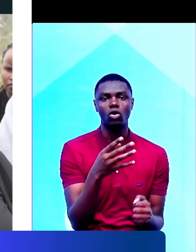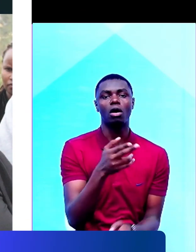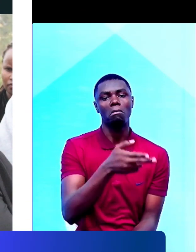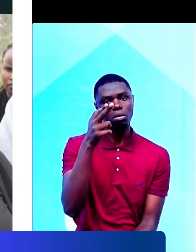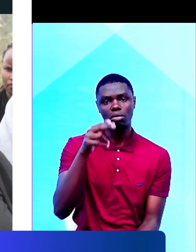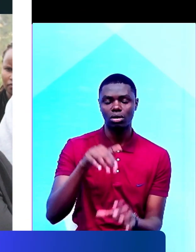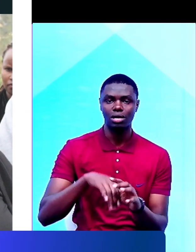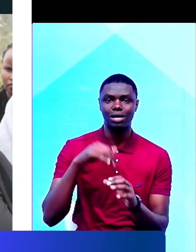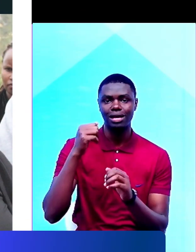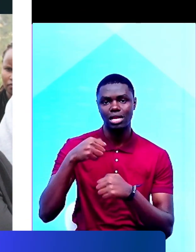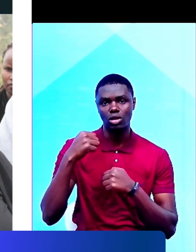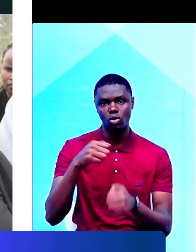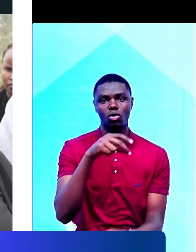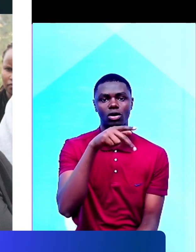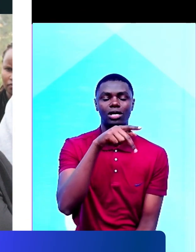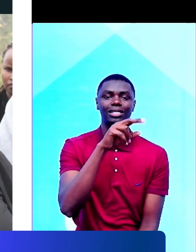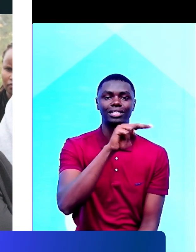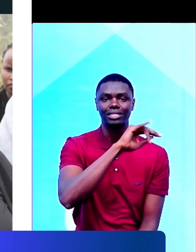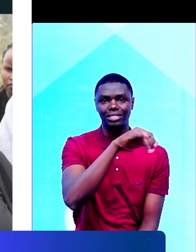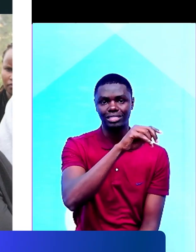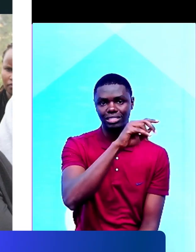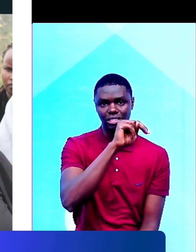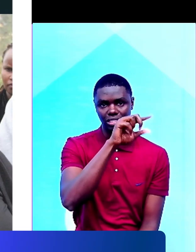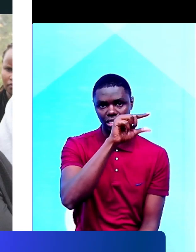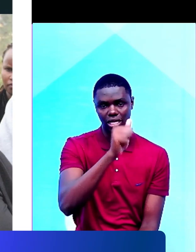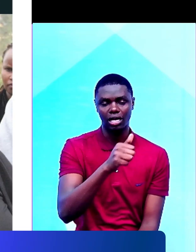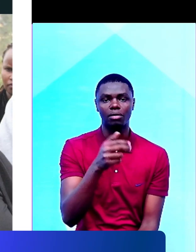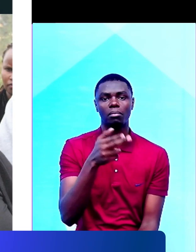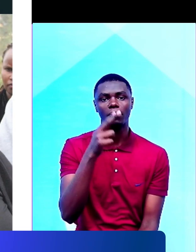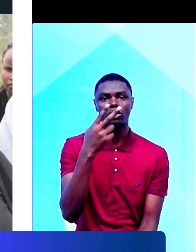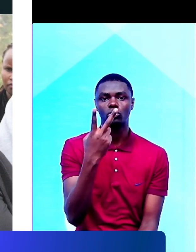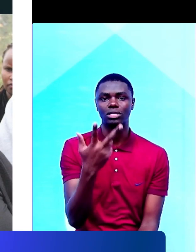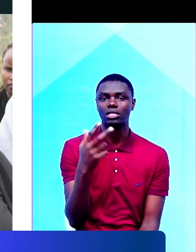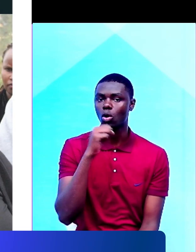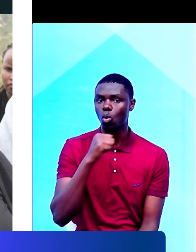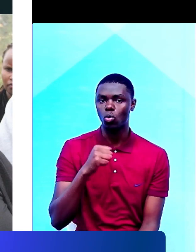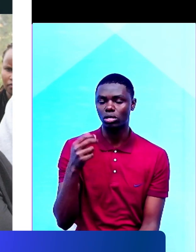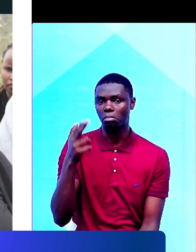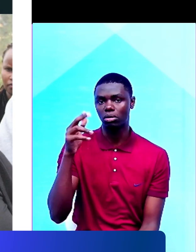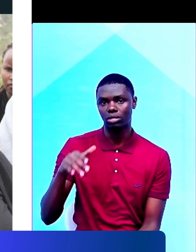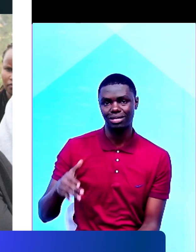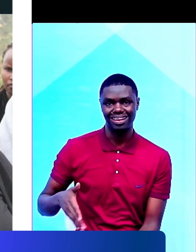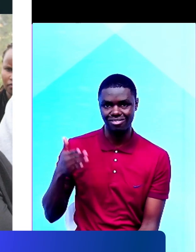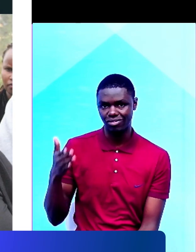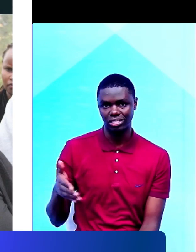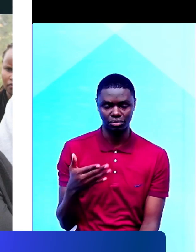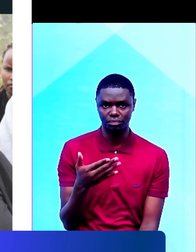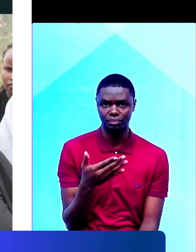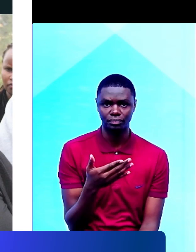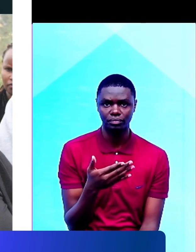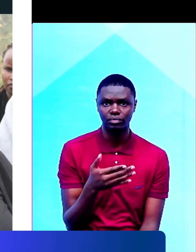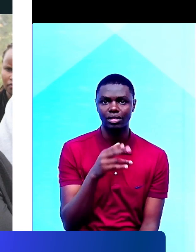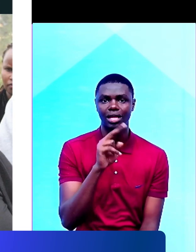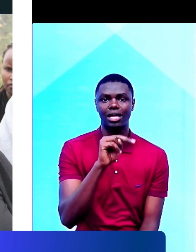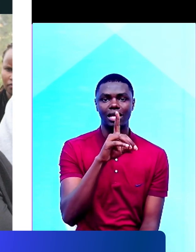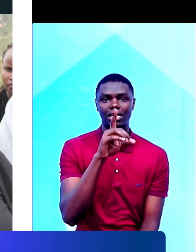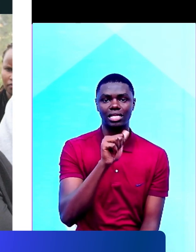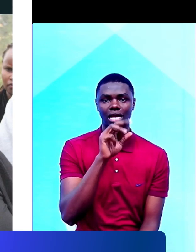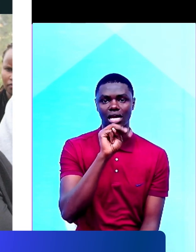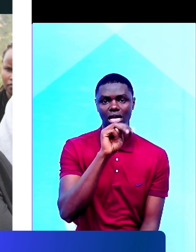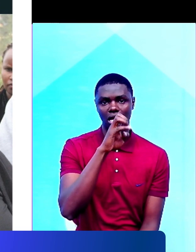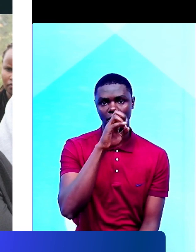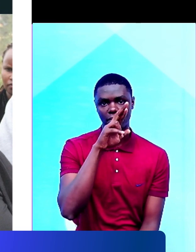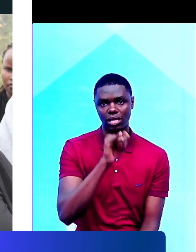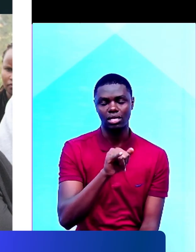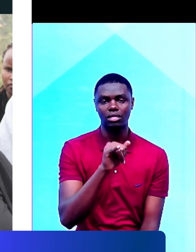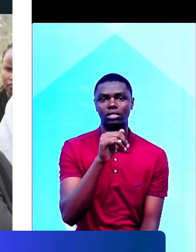Ngong. Peter Njenga, 23-year-old, shot dead in Naivasha. Edwin Ndambiri,